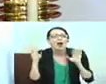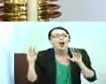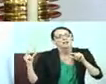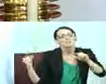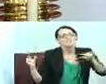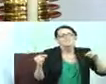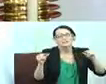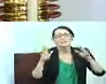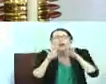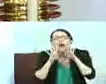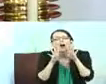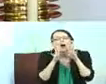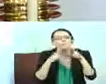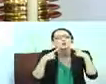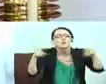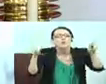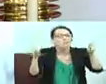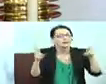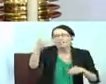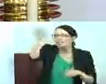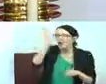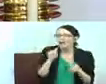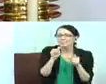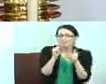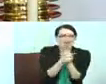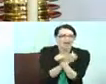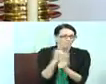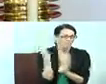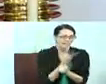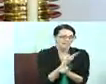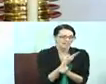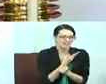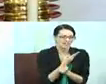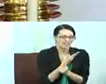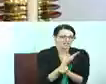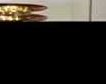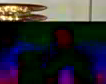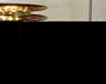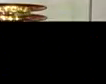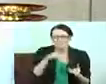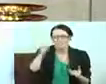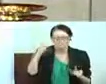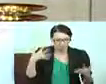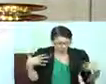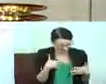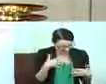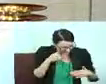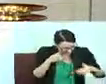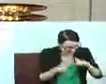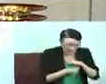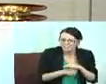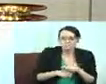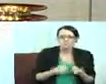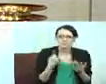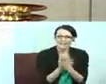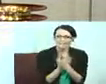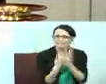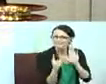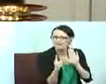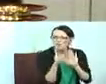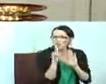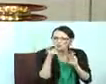that there is a God that loves us just as we are. That we don't have to be afraid to be who we